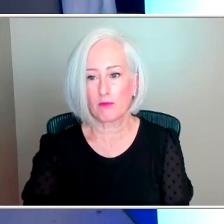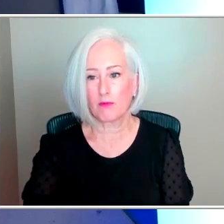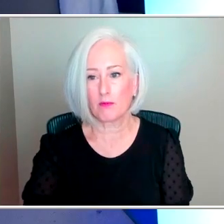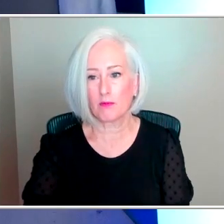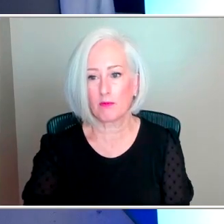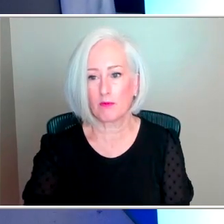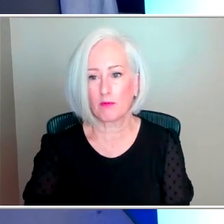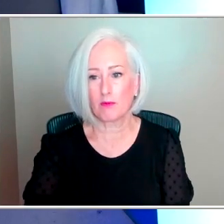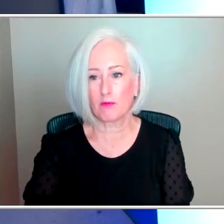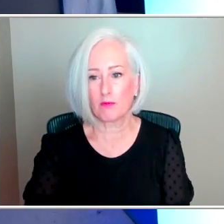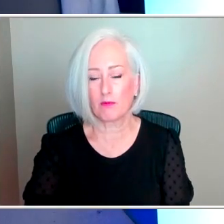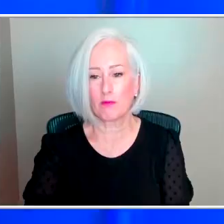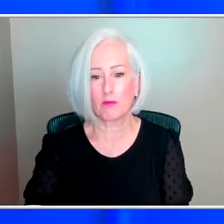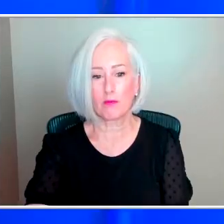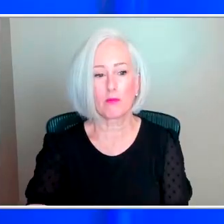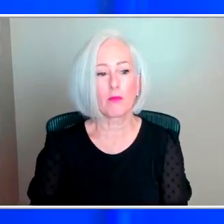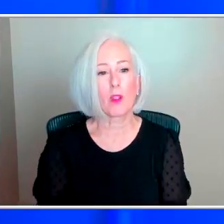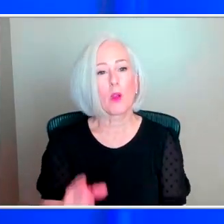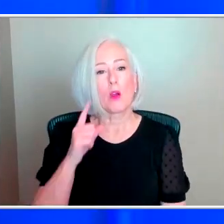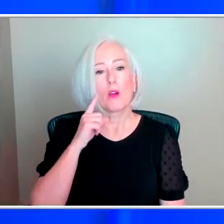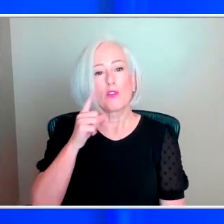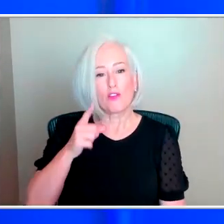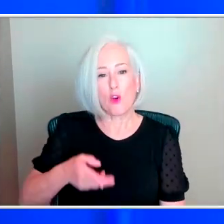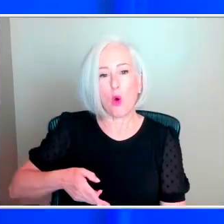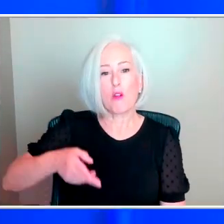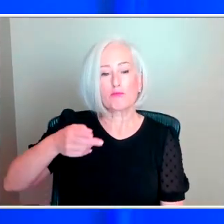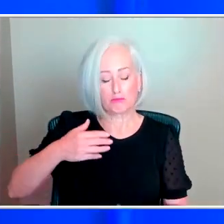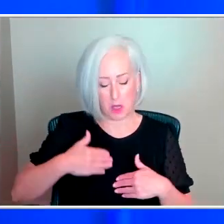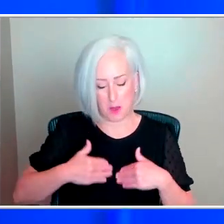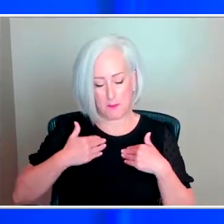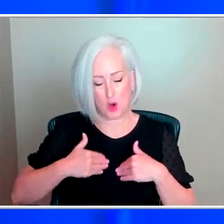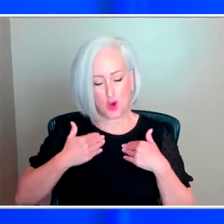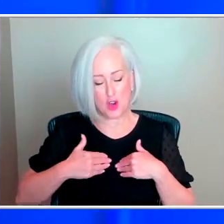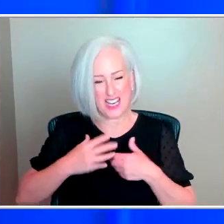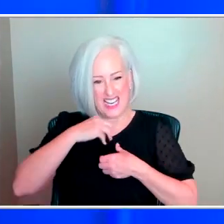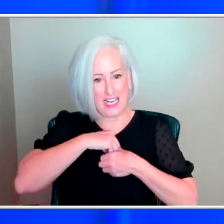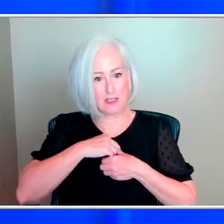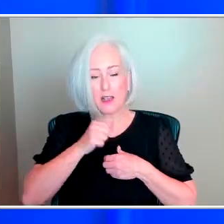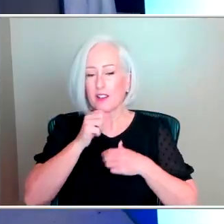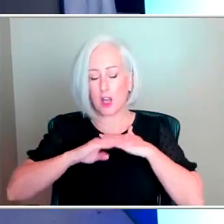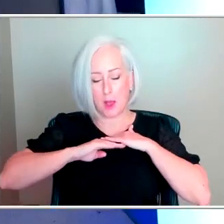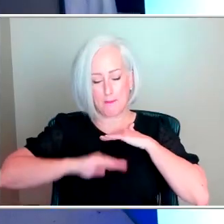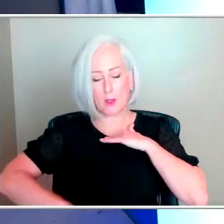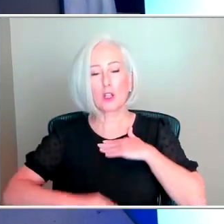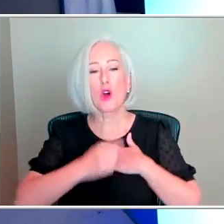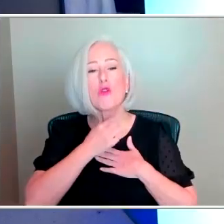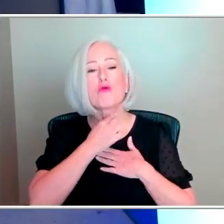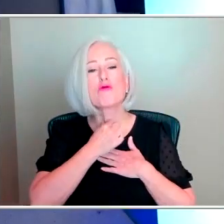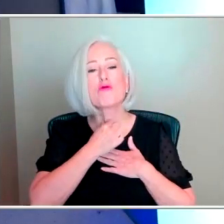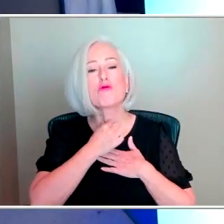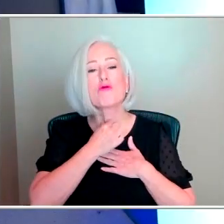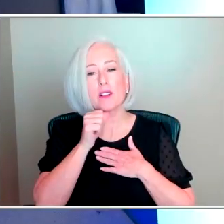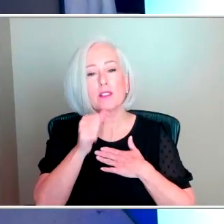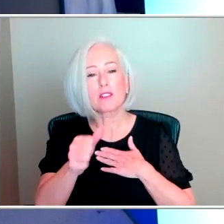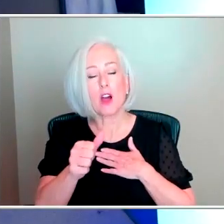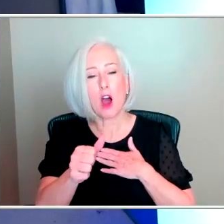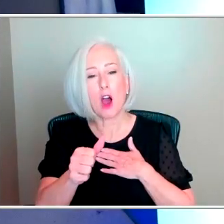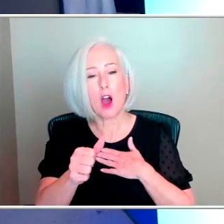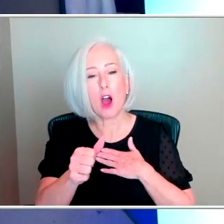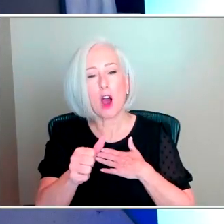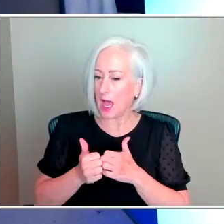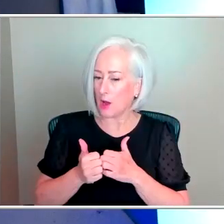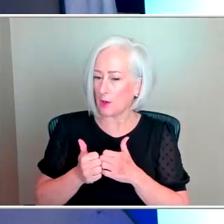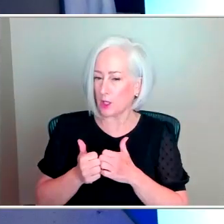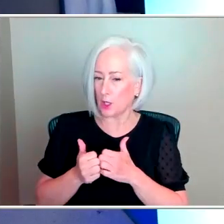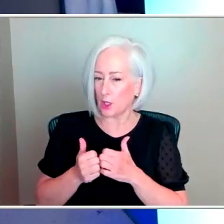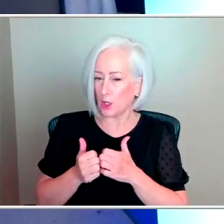Gotcha. In terms of the upper respiratory tract. They don't get below your vocal cords. So how do we just get them out through? Yep, we just